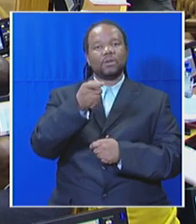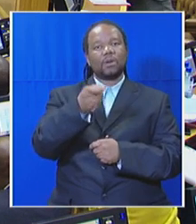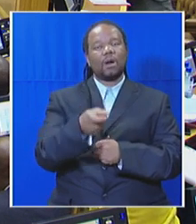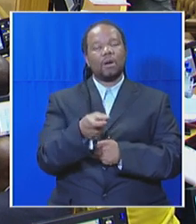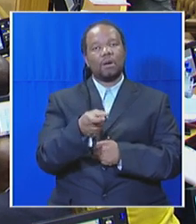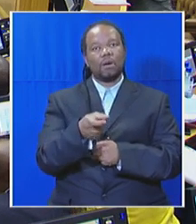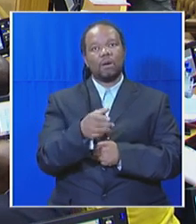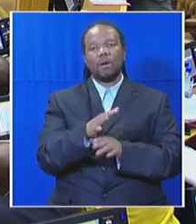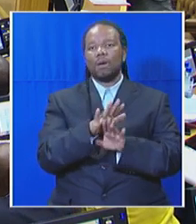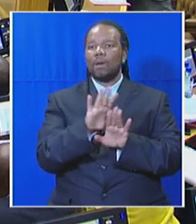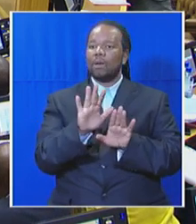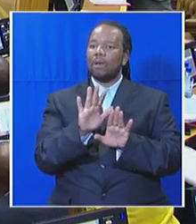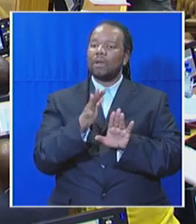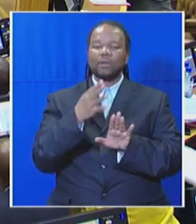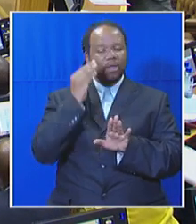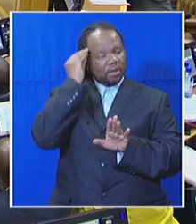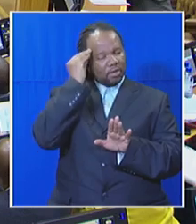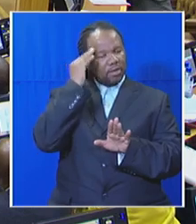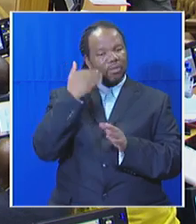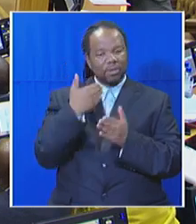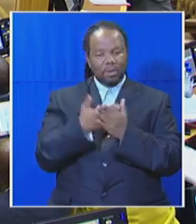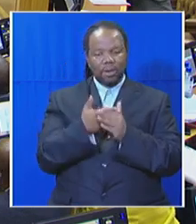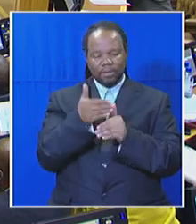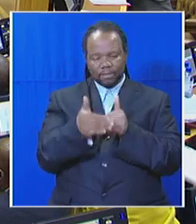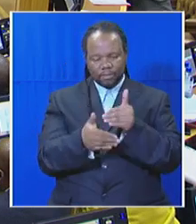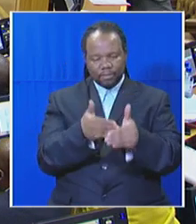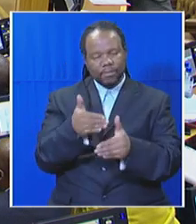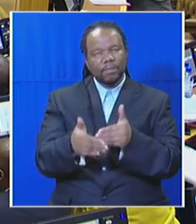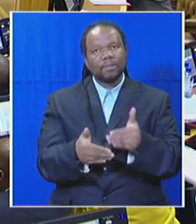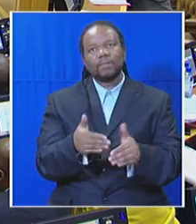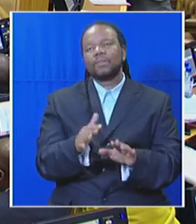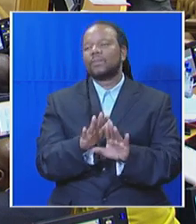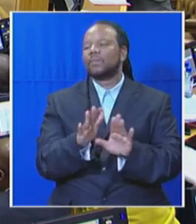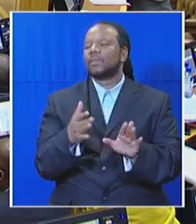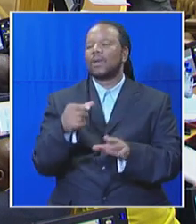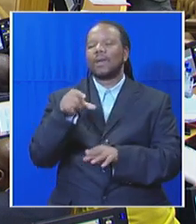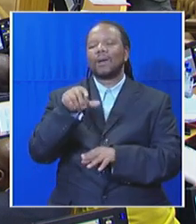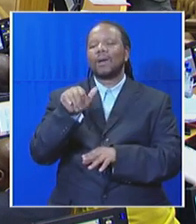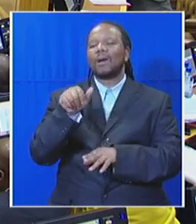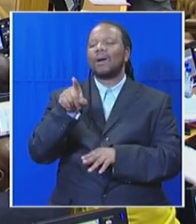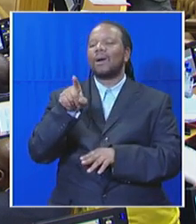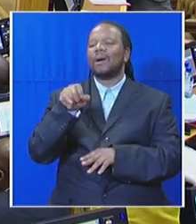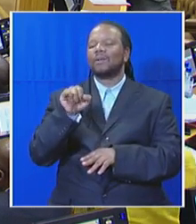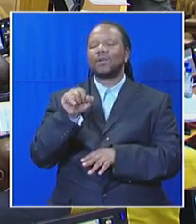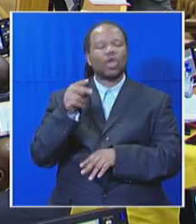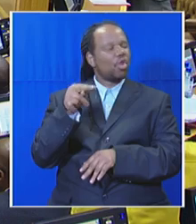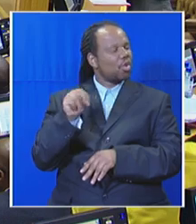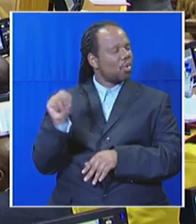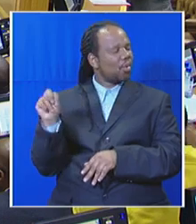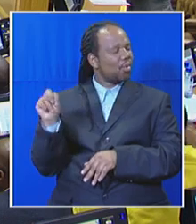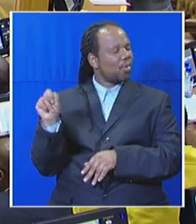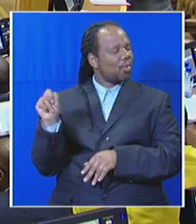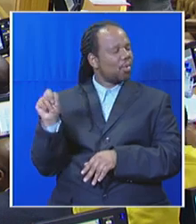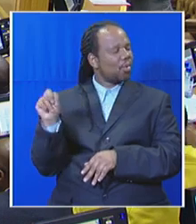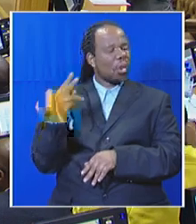interest of progress. No, if only you Honorable can, Kadi. listen. No, that's the answer.